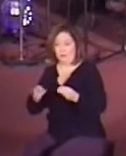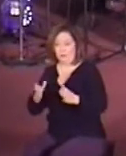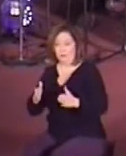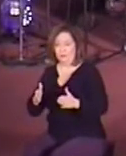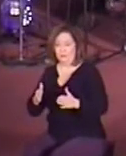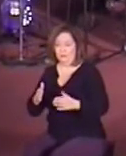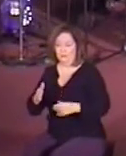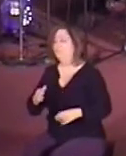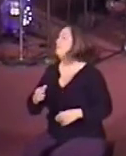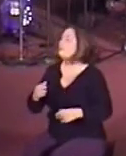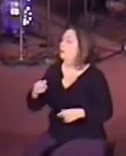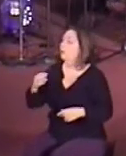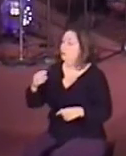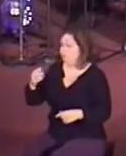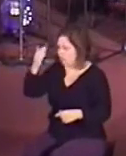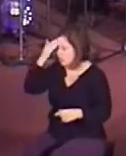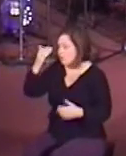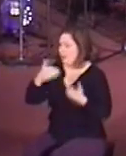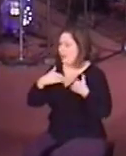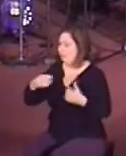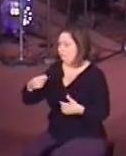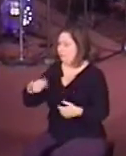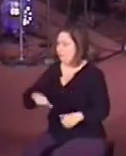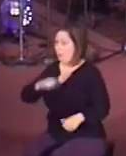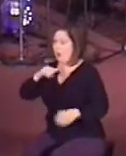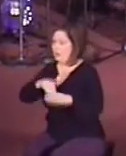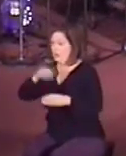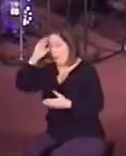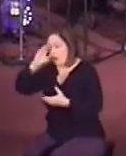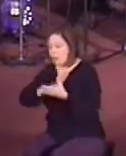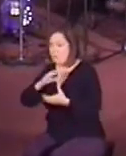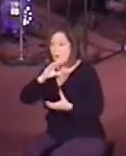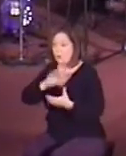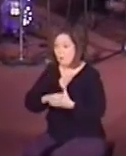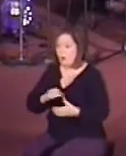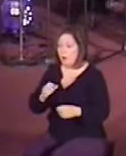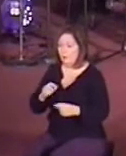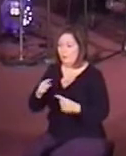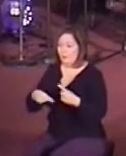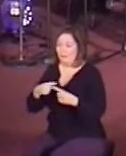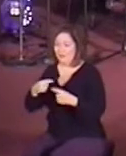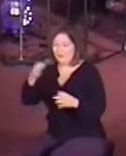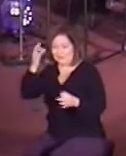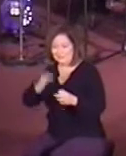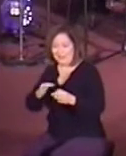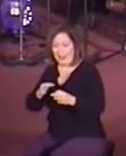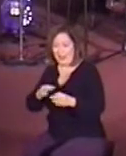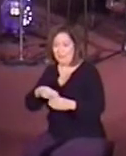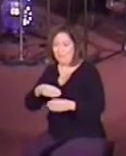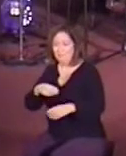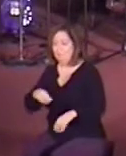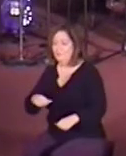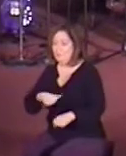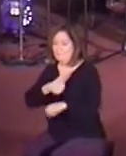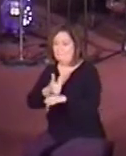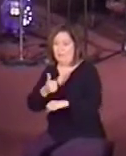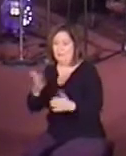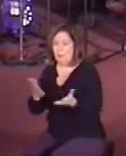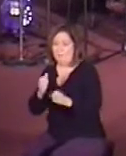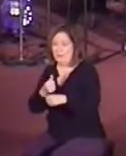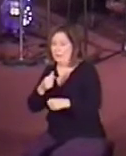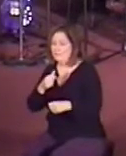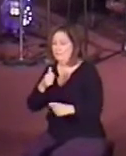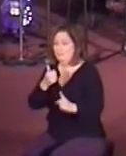or a wife when they live their relationship dictating and making decisions on what benefits them, the things that they can have, what makes